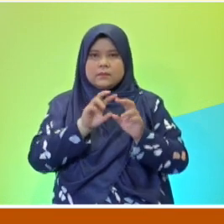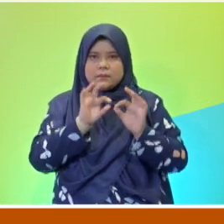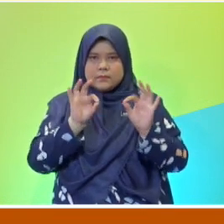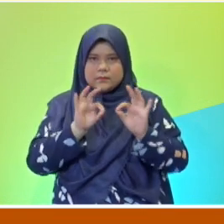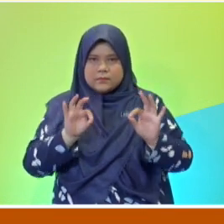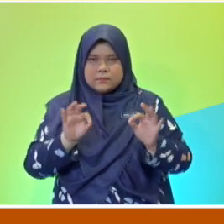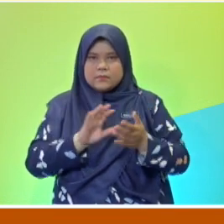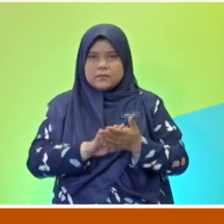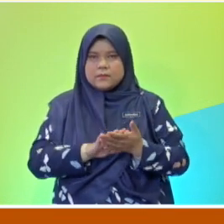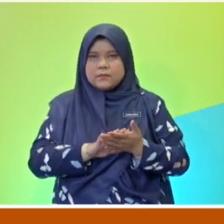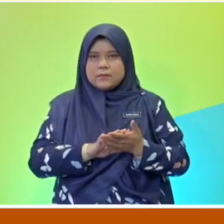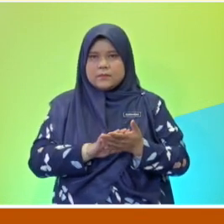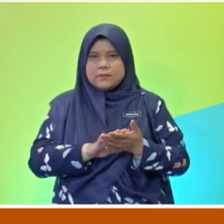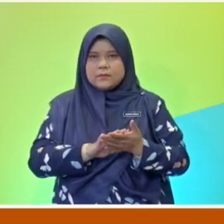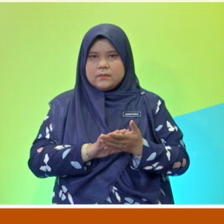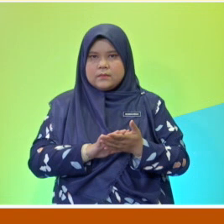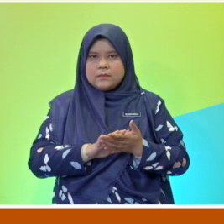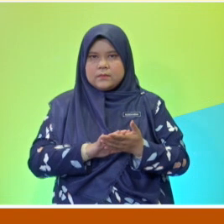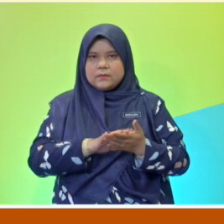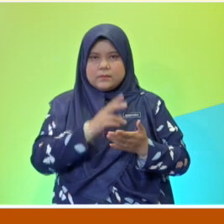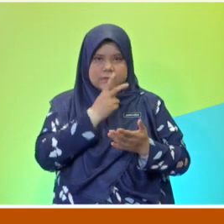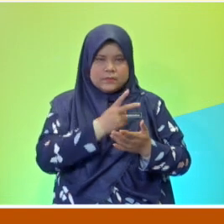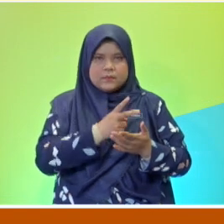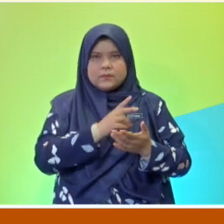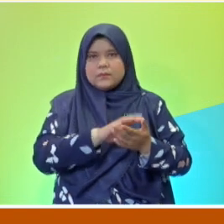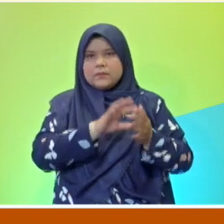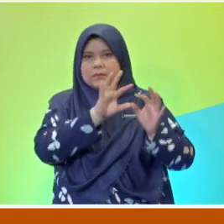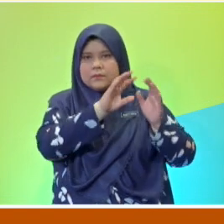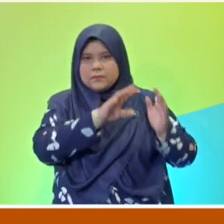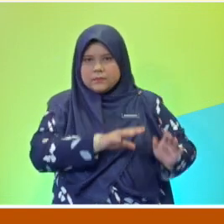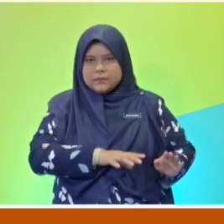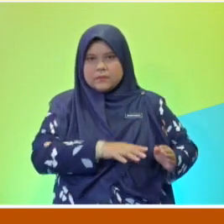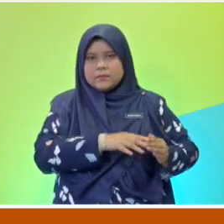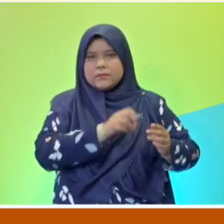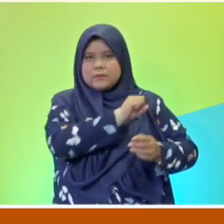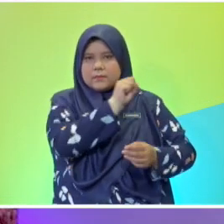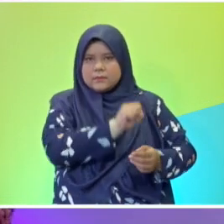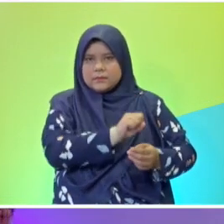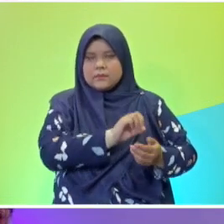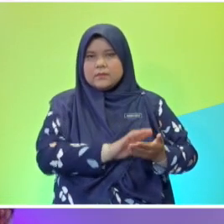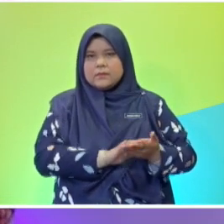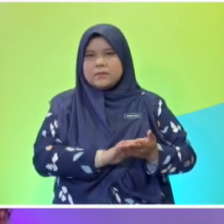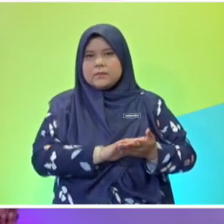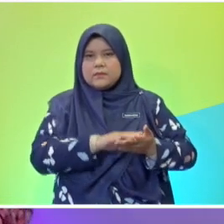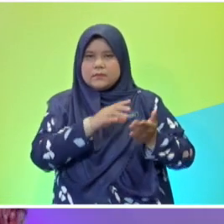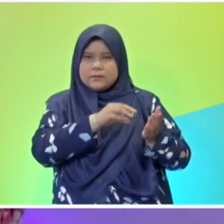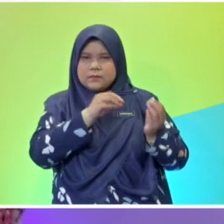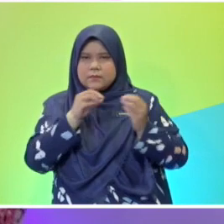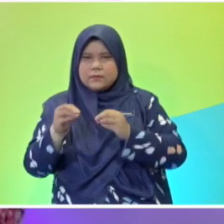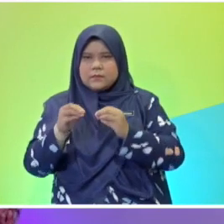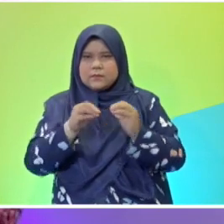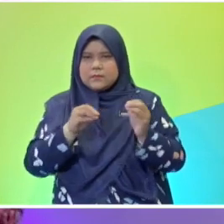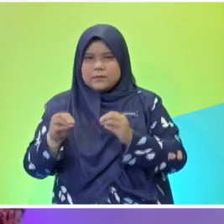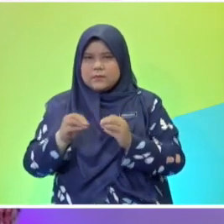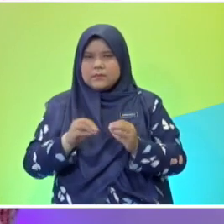2 do not belong to the text, and they are there to distract the student. Yeah, wow. Very tricky